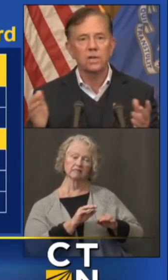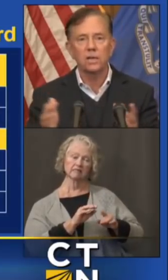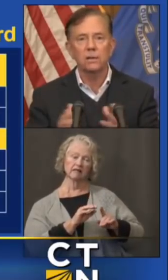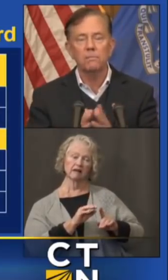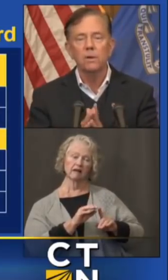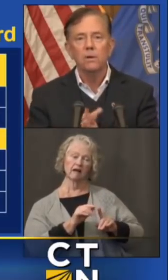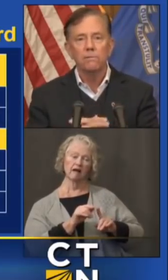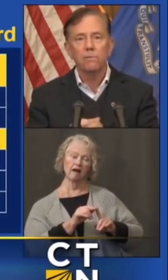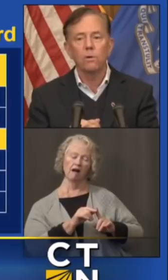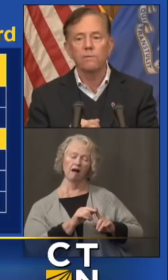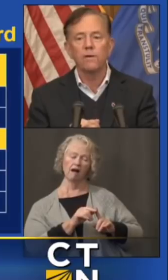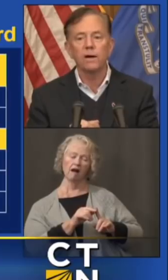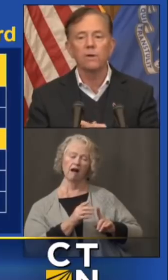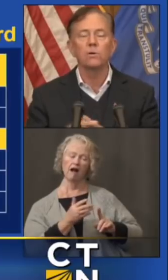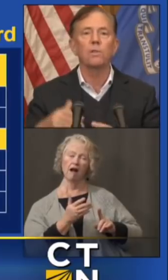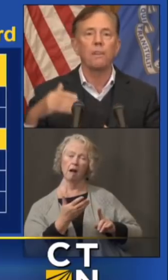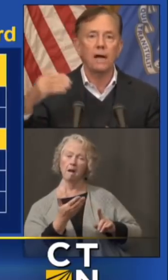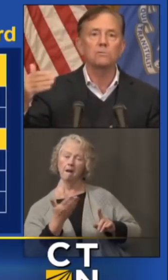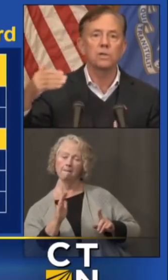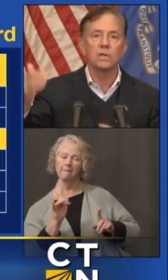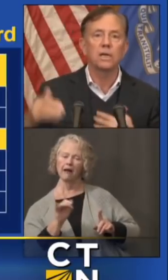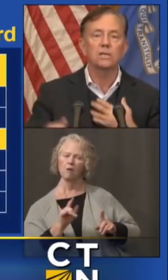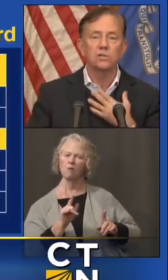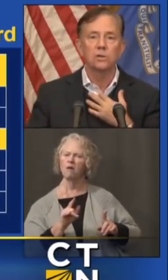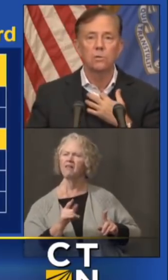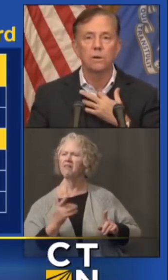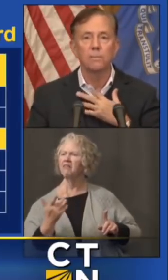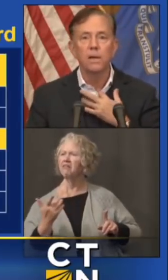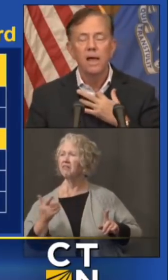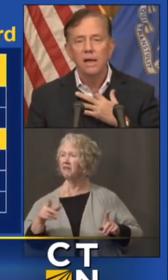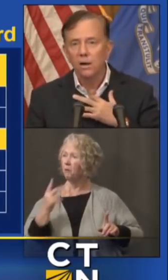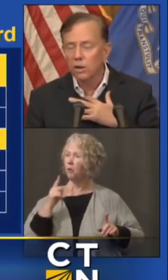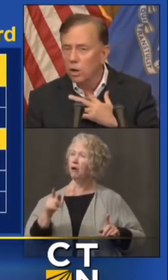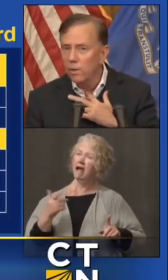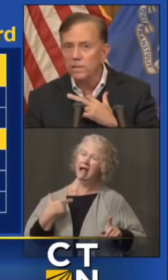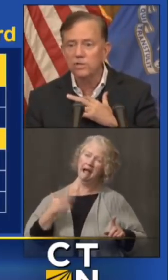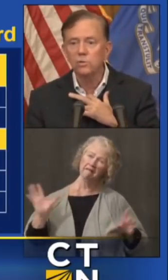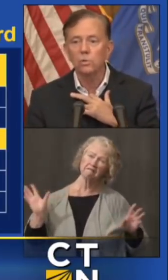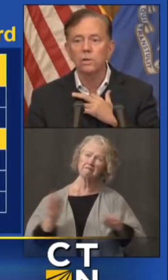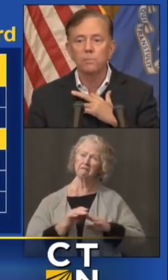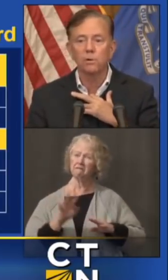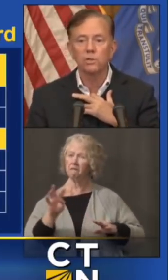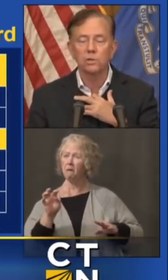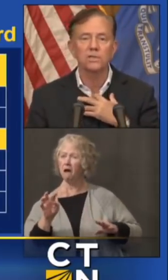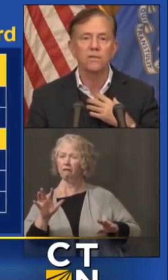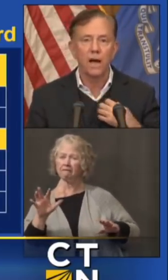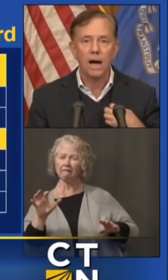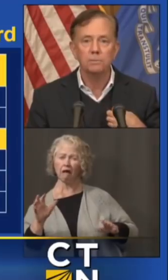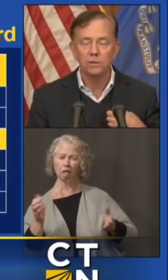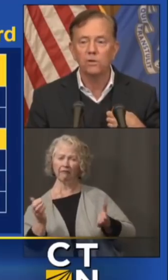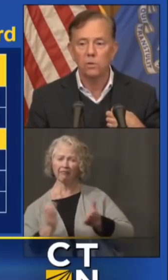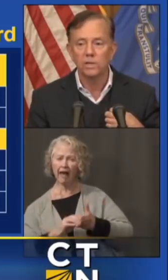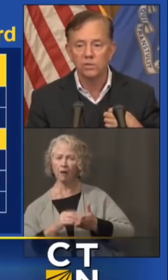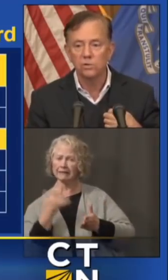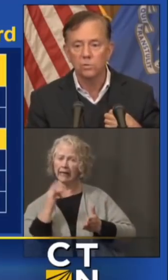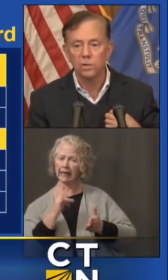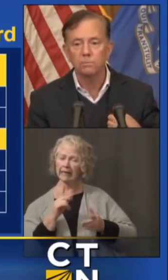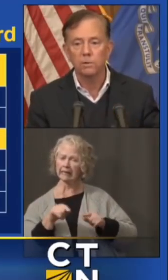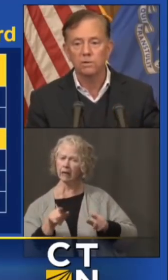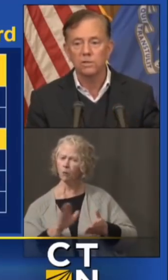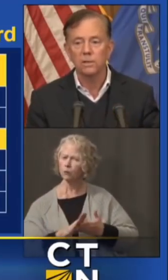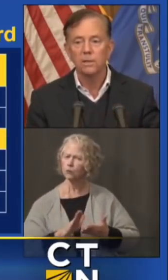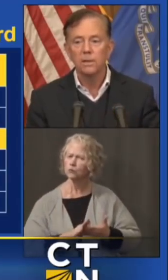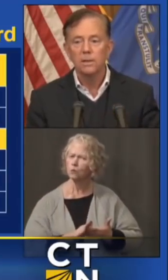to, say, 400,000 or 500,000 kids who are going to school in person, or at least have the option of going to school